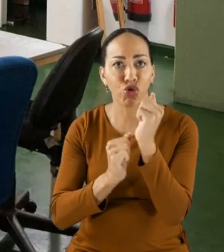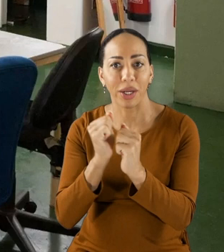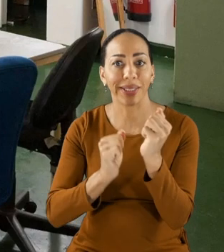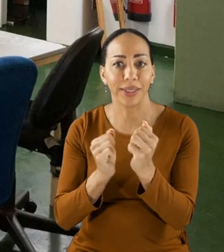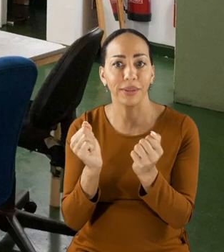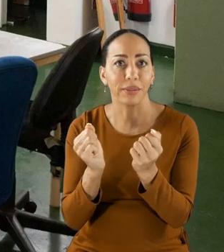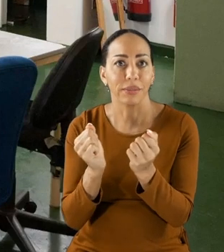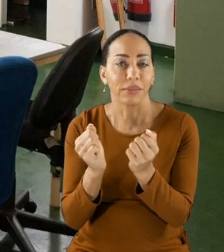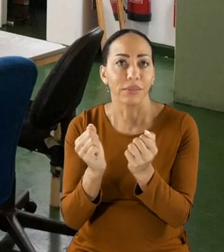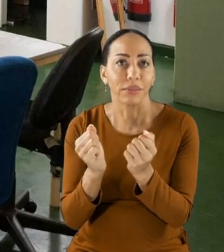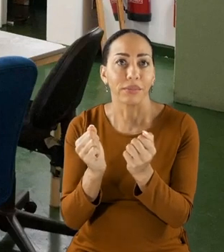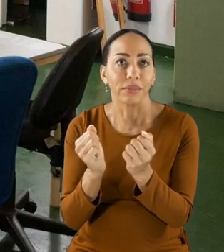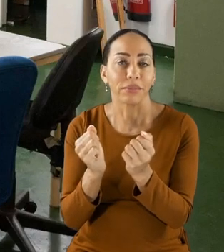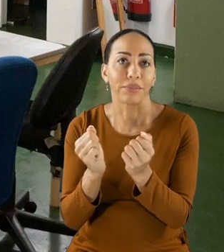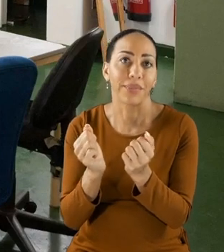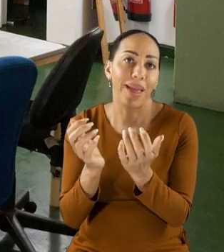constructed